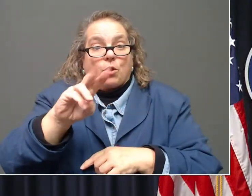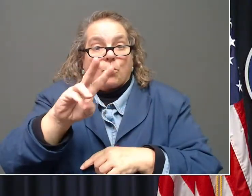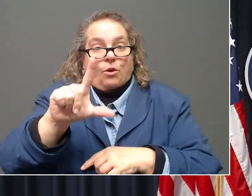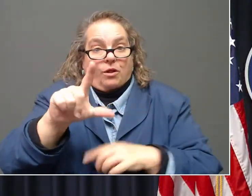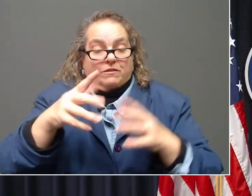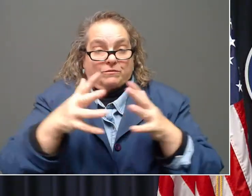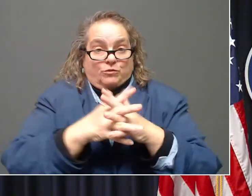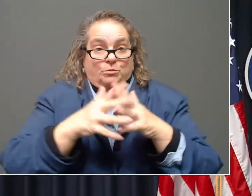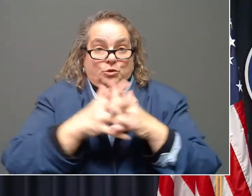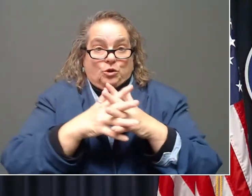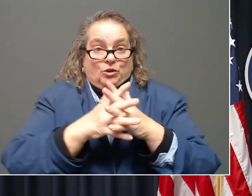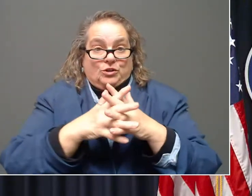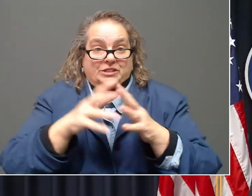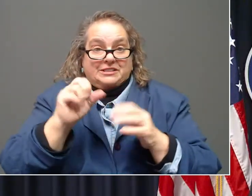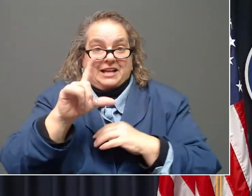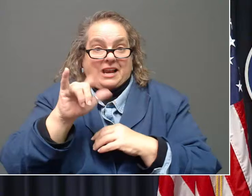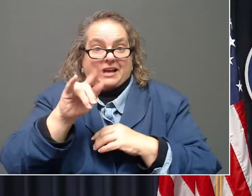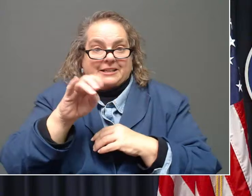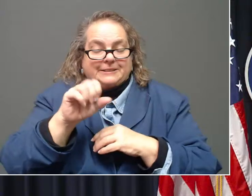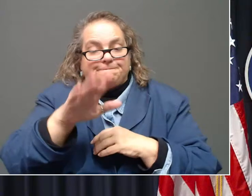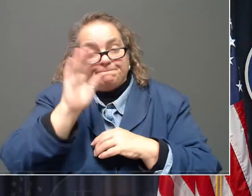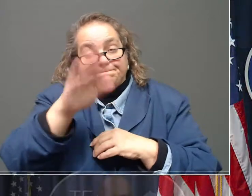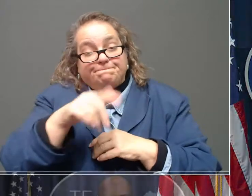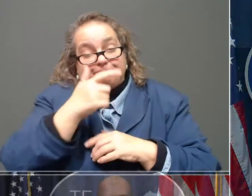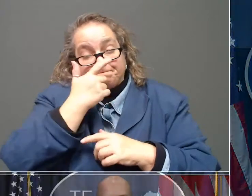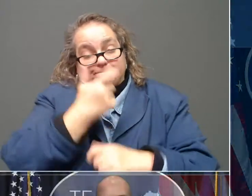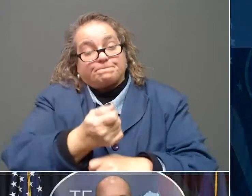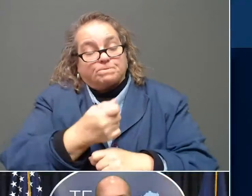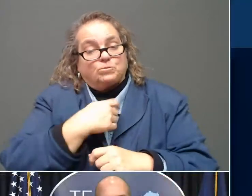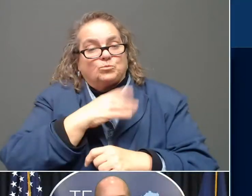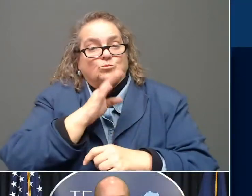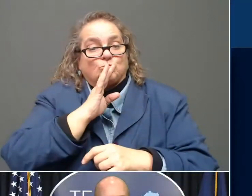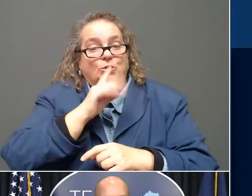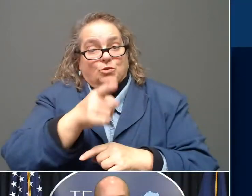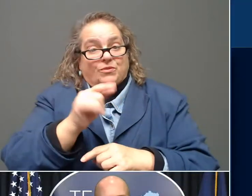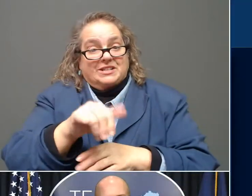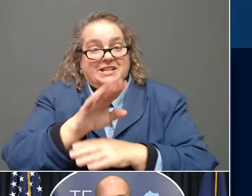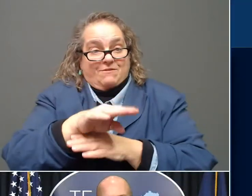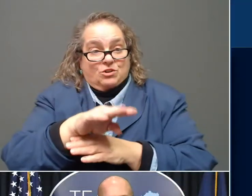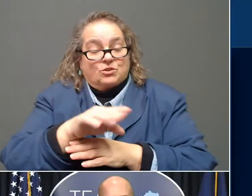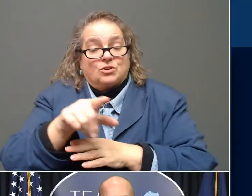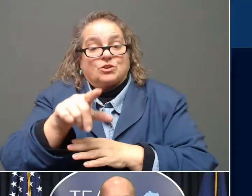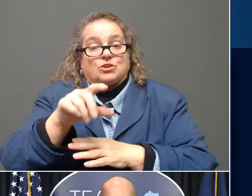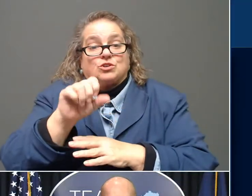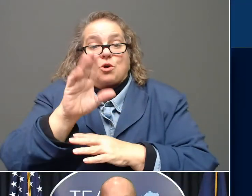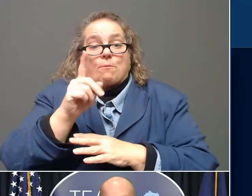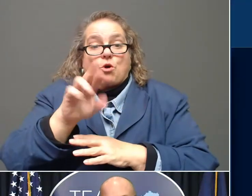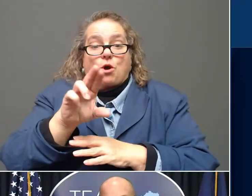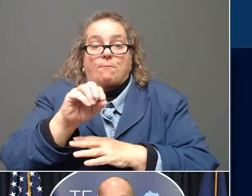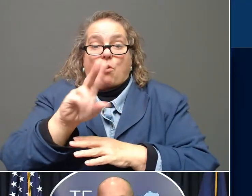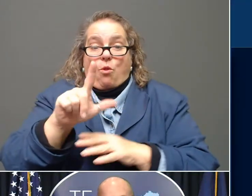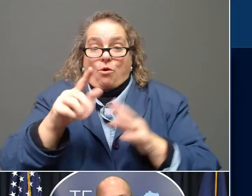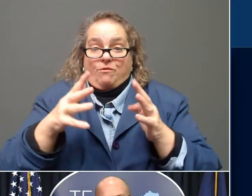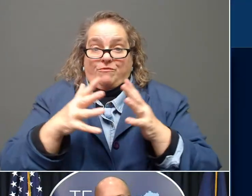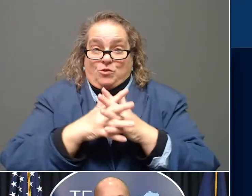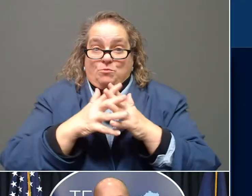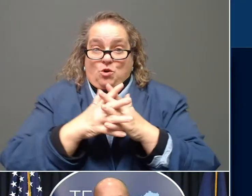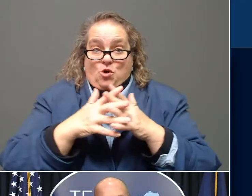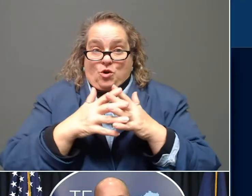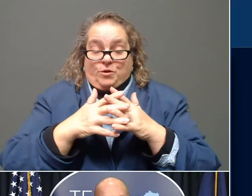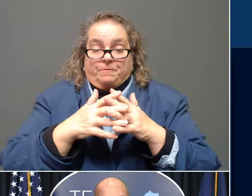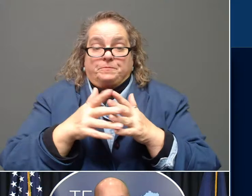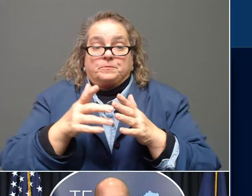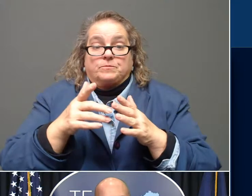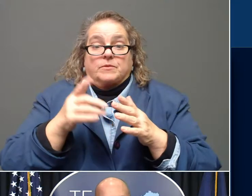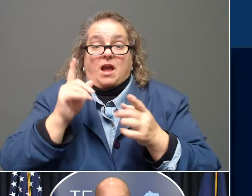of things, to talk about the federal pharmacy program, to talk about the local health department program, and to tell you not to